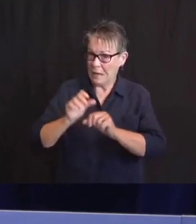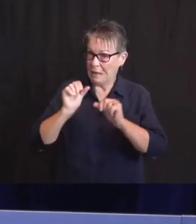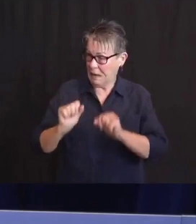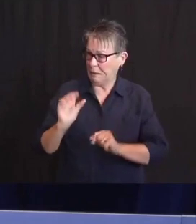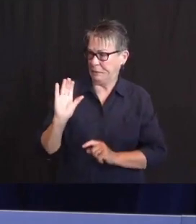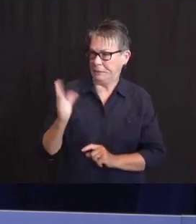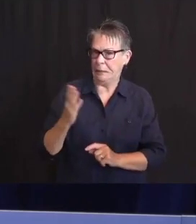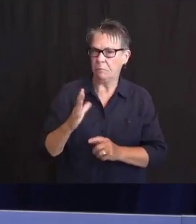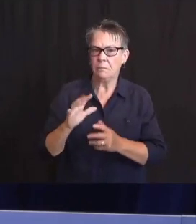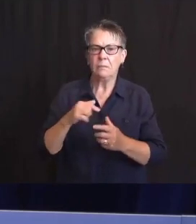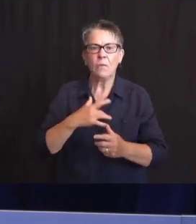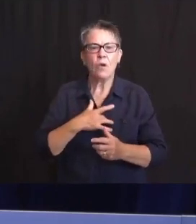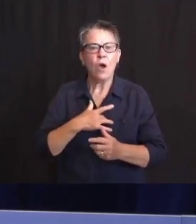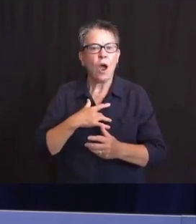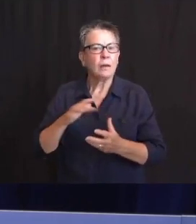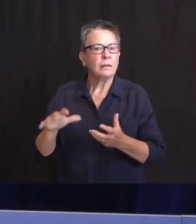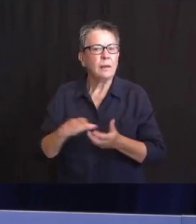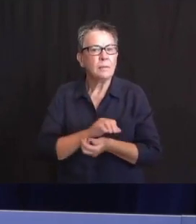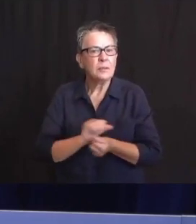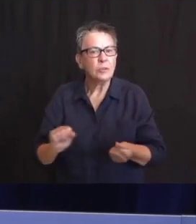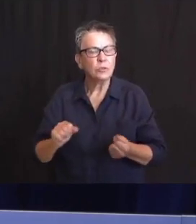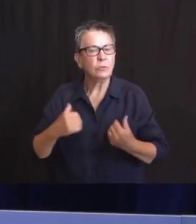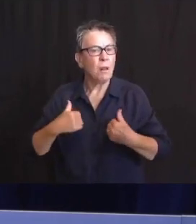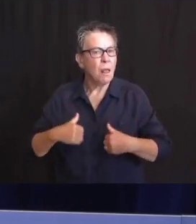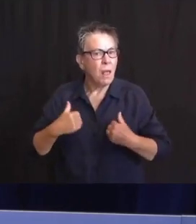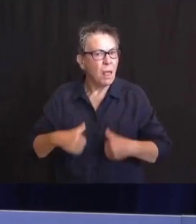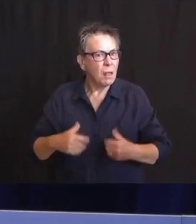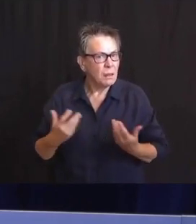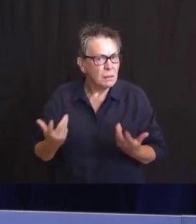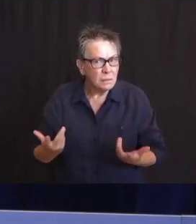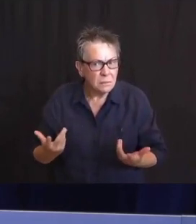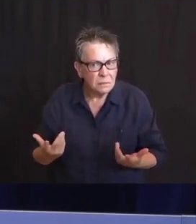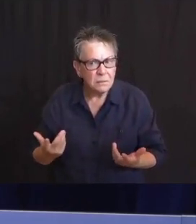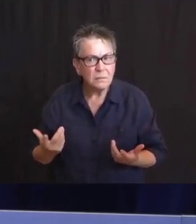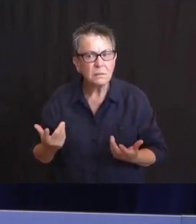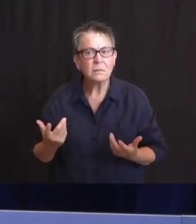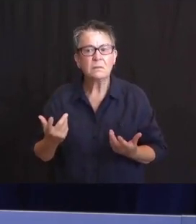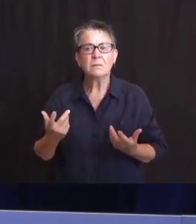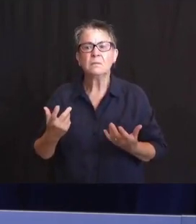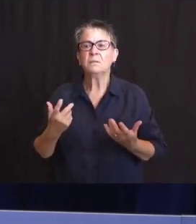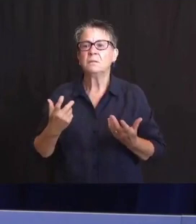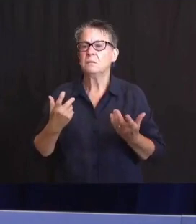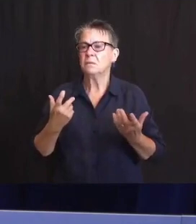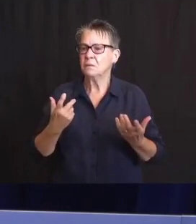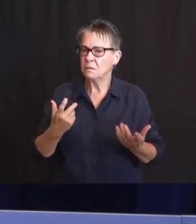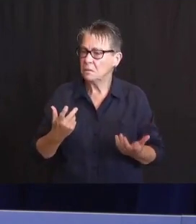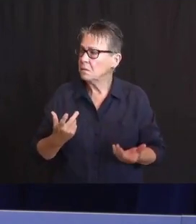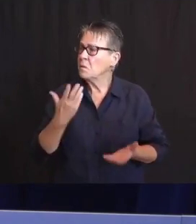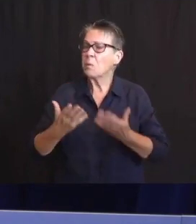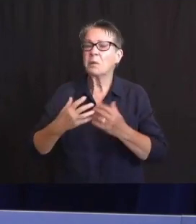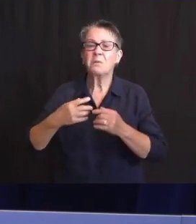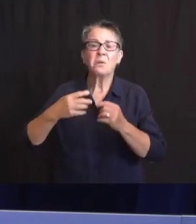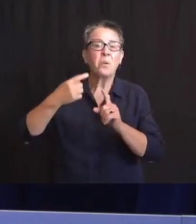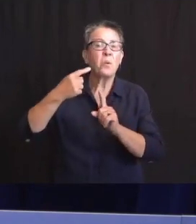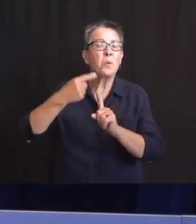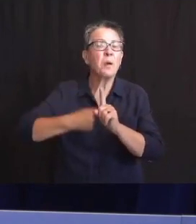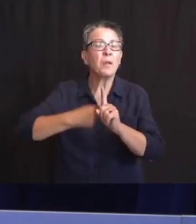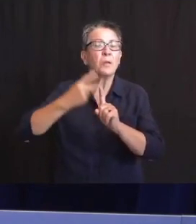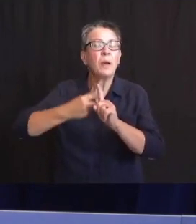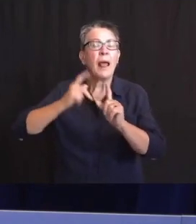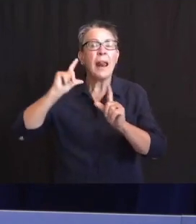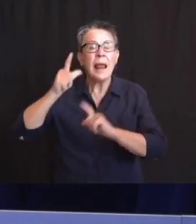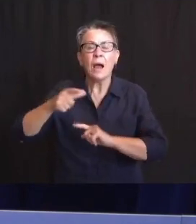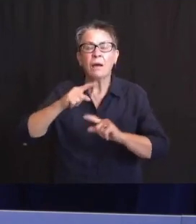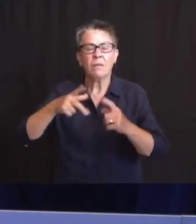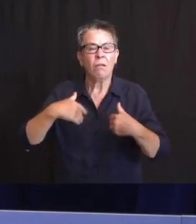fatigue and difficulty breathing months later. This should be a sobering